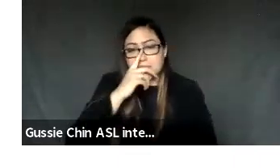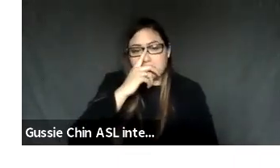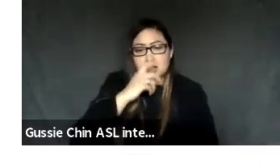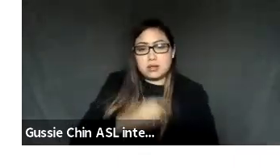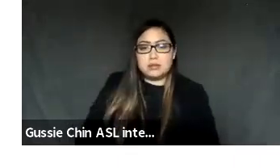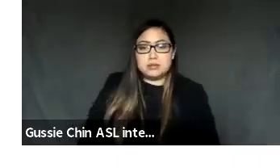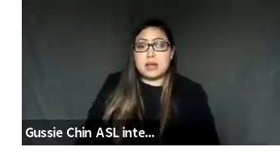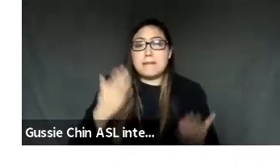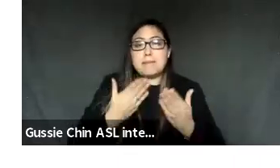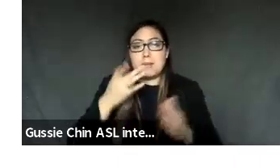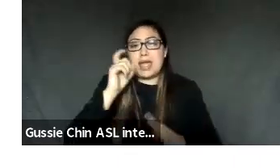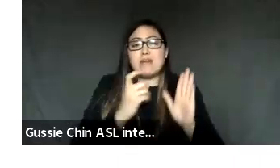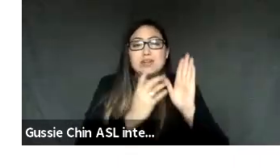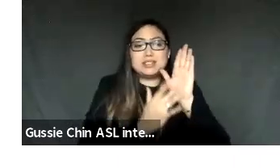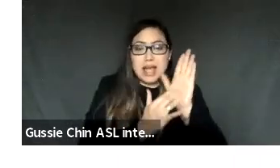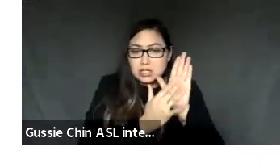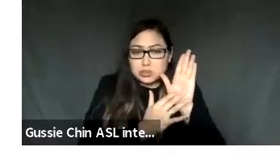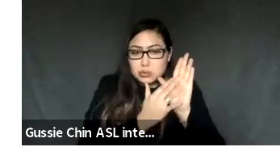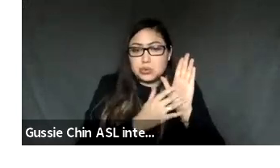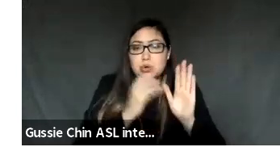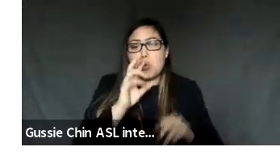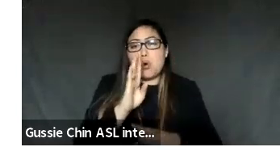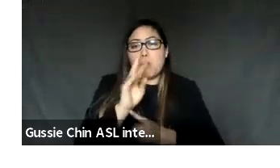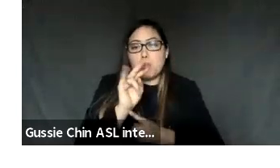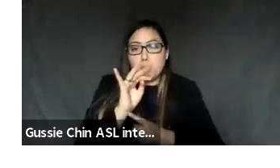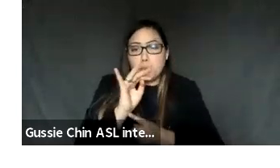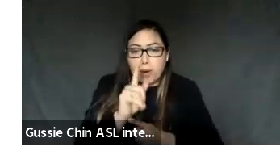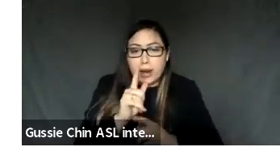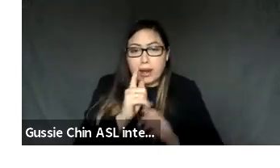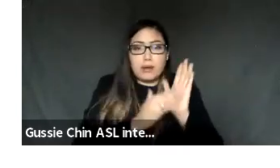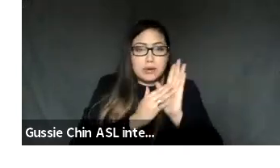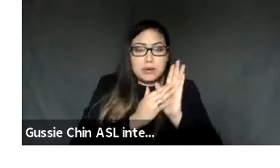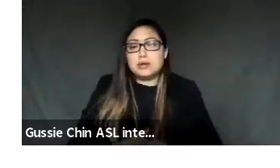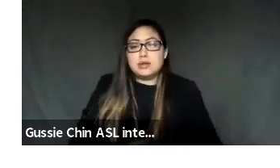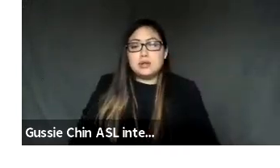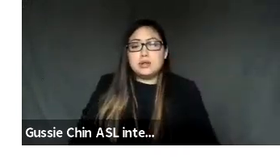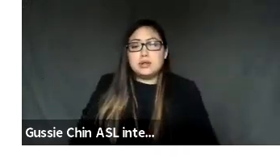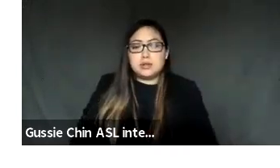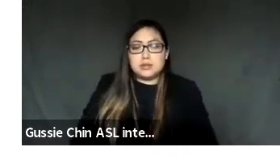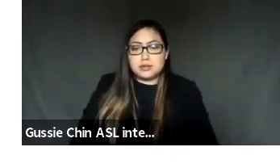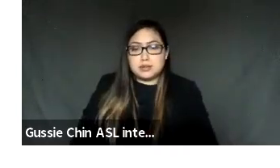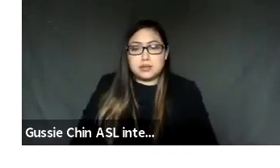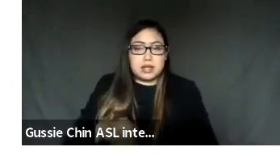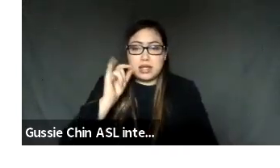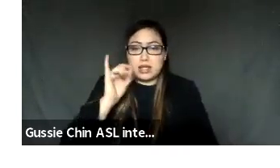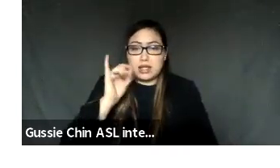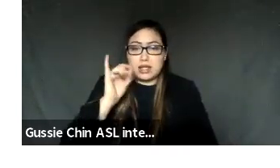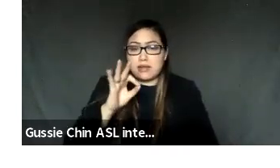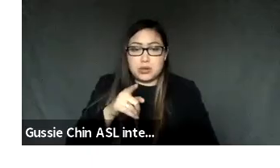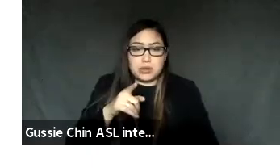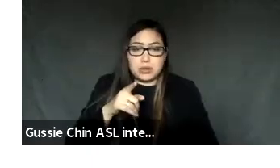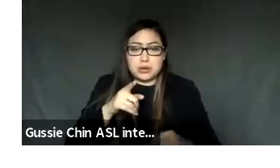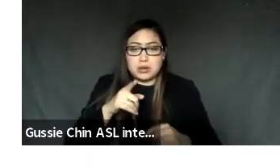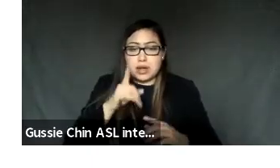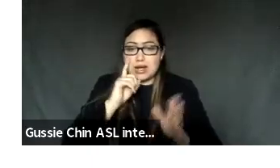tactile, remember, You, or braille would have to be required. If you're identifying a permanent room or space, if this is, a specific